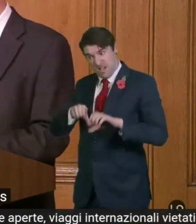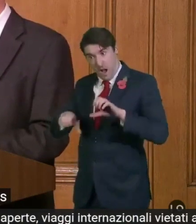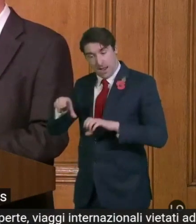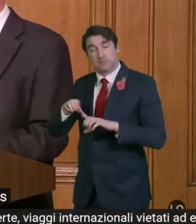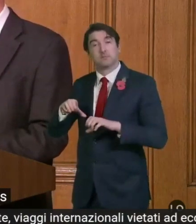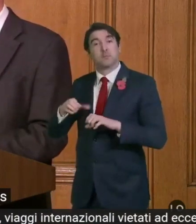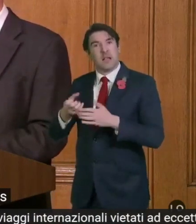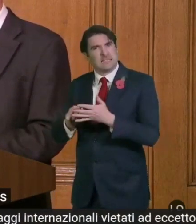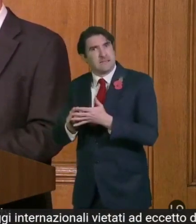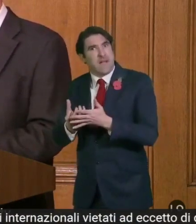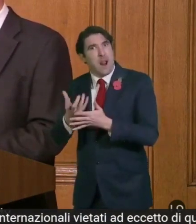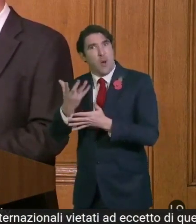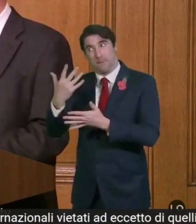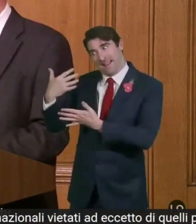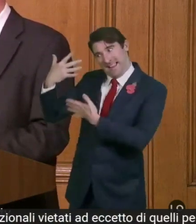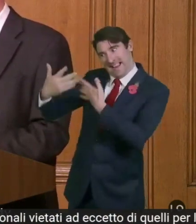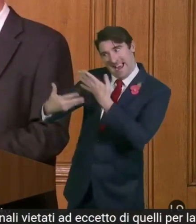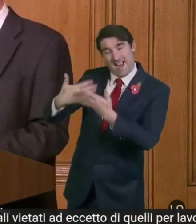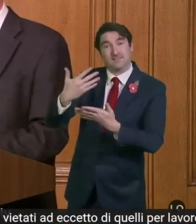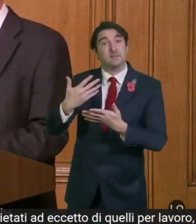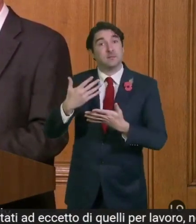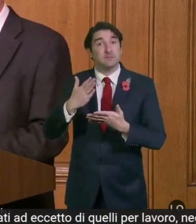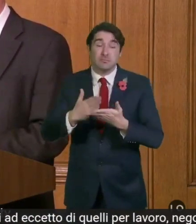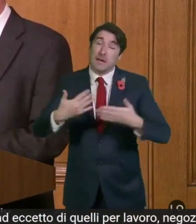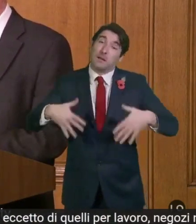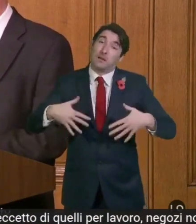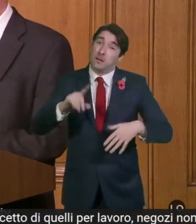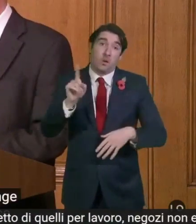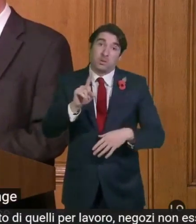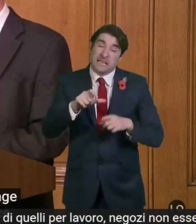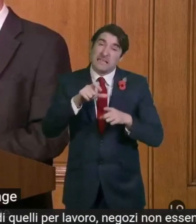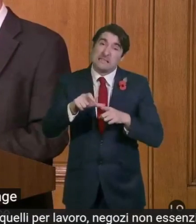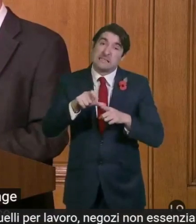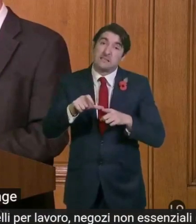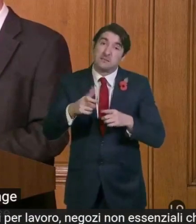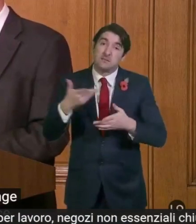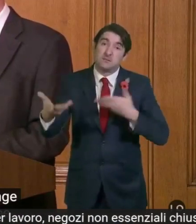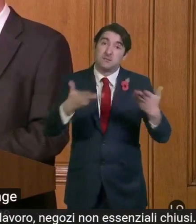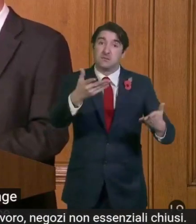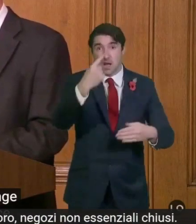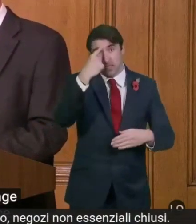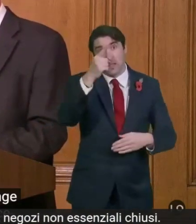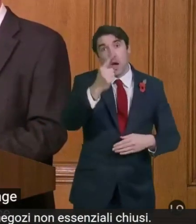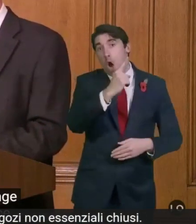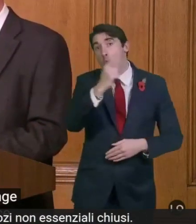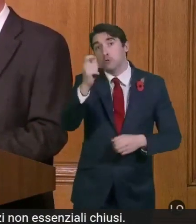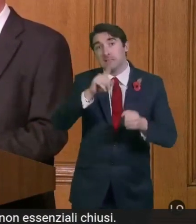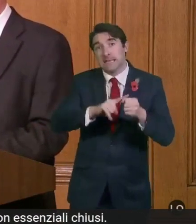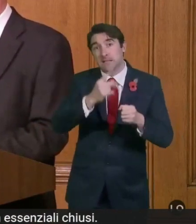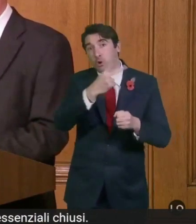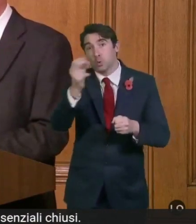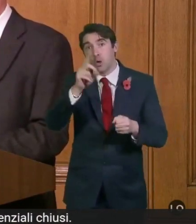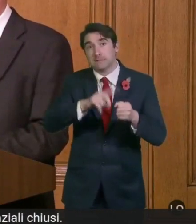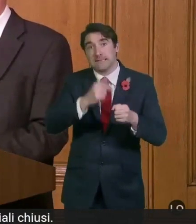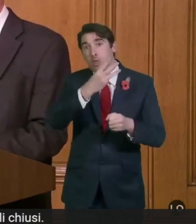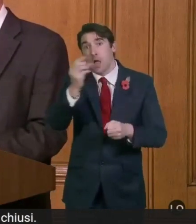the predominant cause of mortality, and they've now changed. So the expectation that science will bring forward large numbers